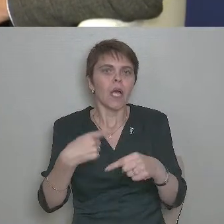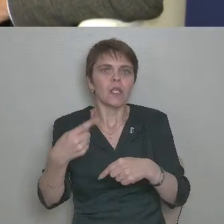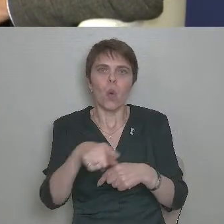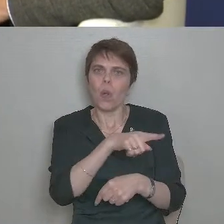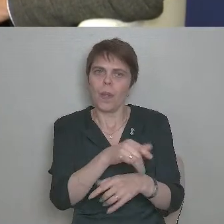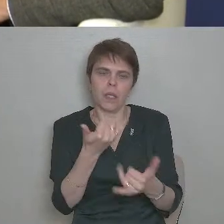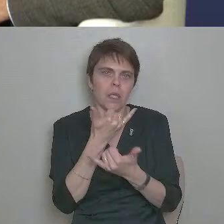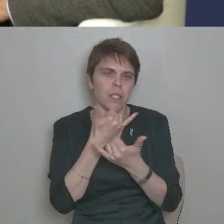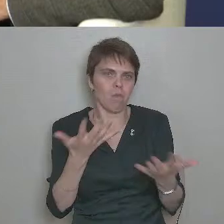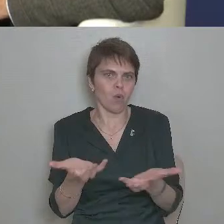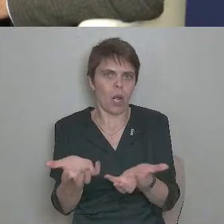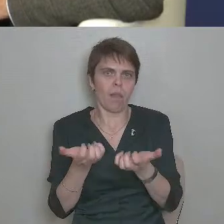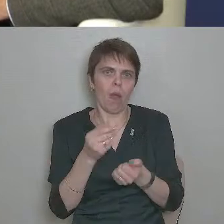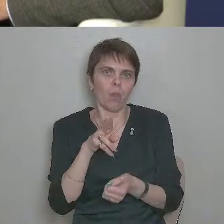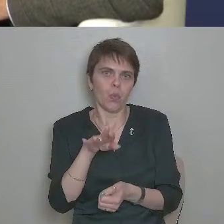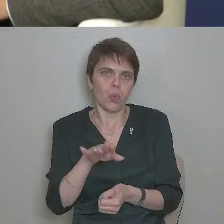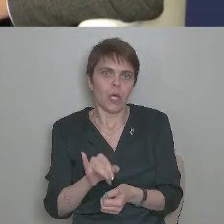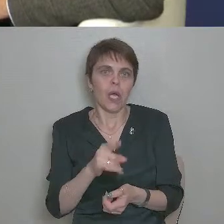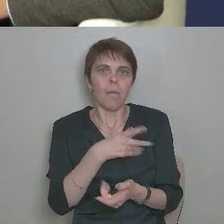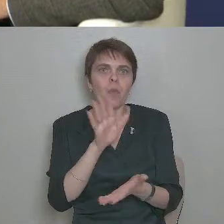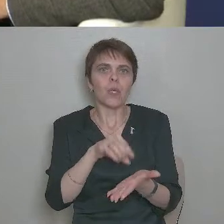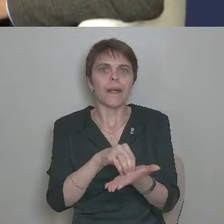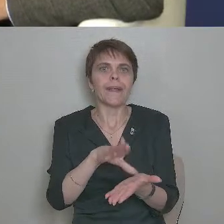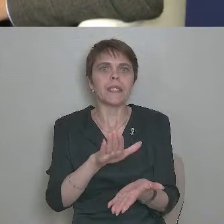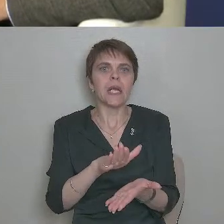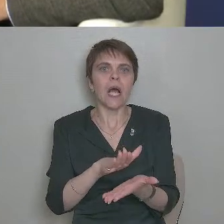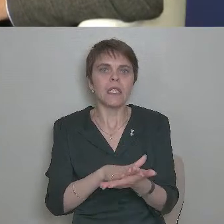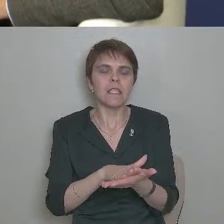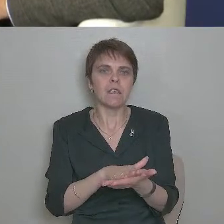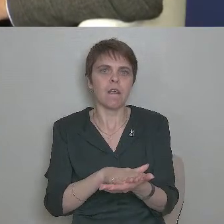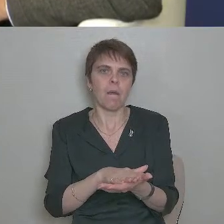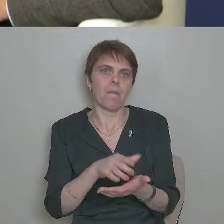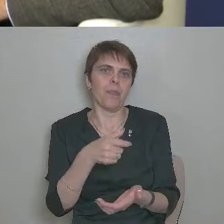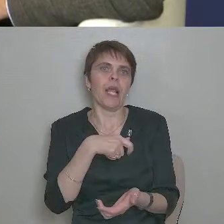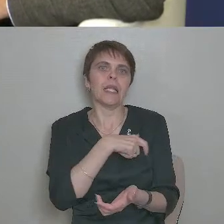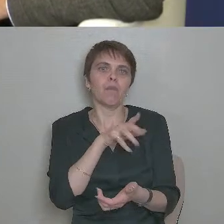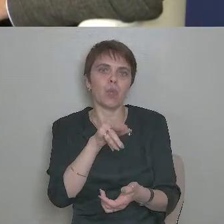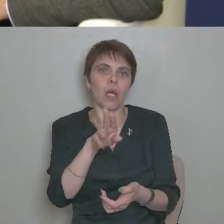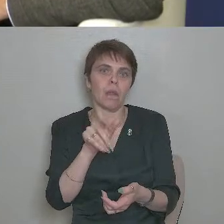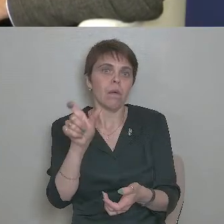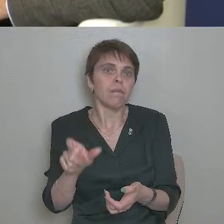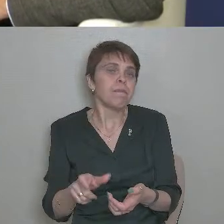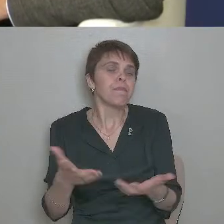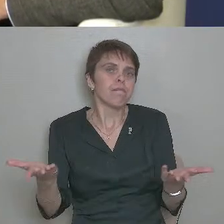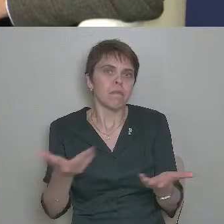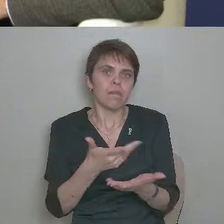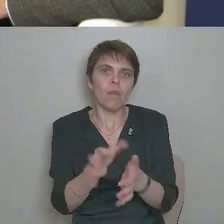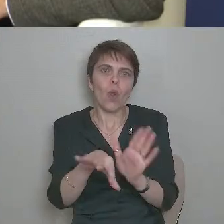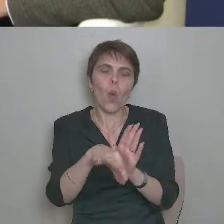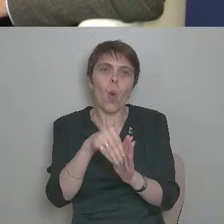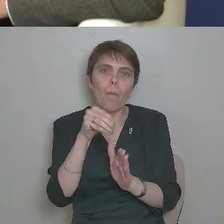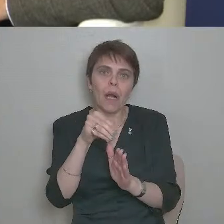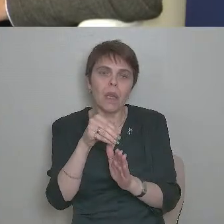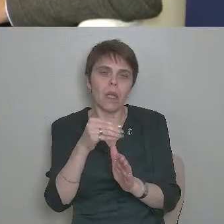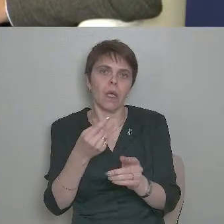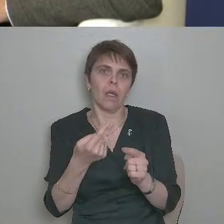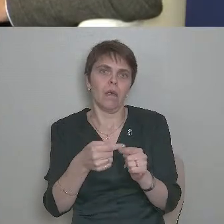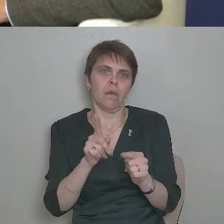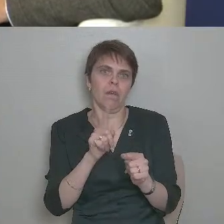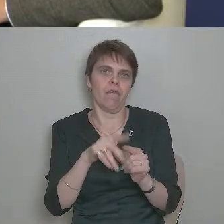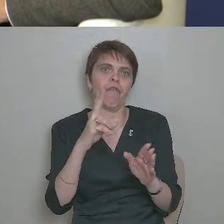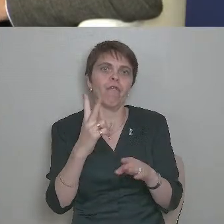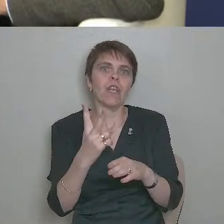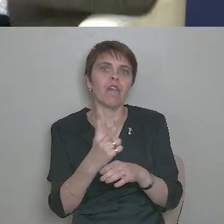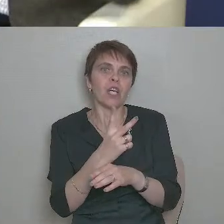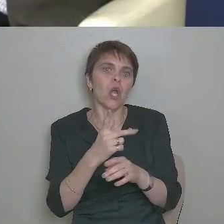least. And then he or she will not be able to get the second mandate. It's a question of registration of the deputies.